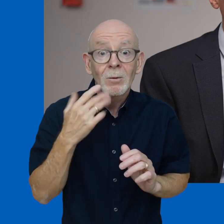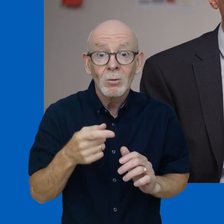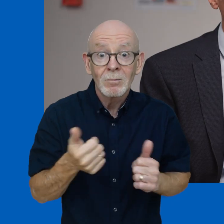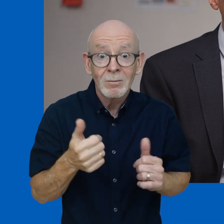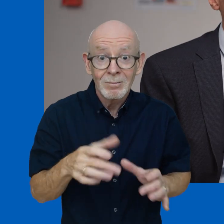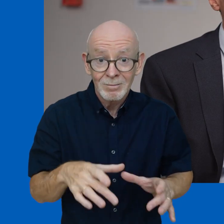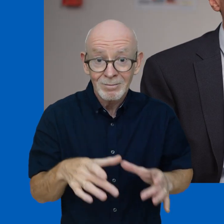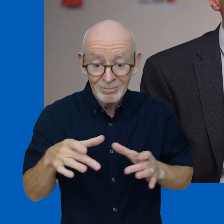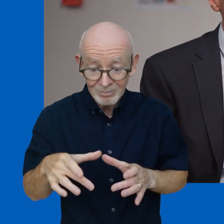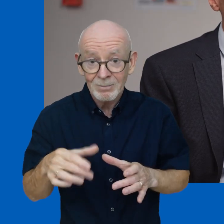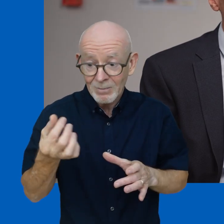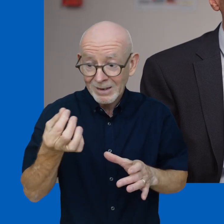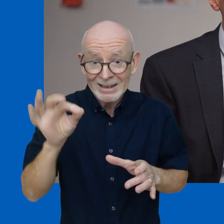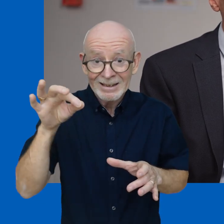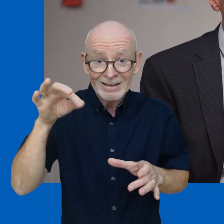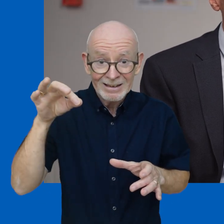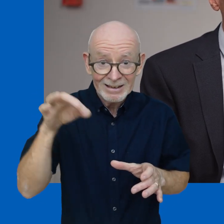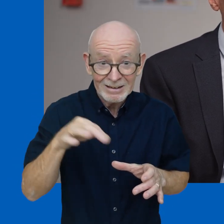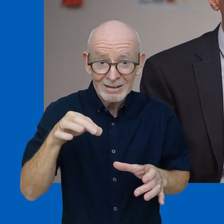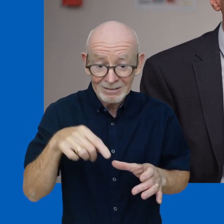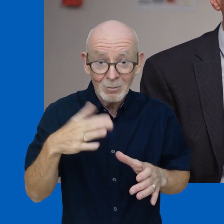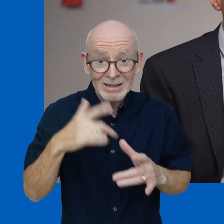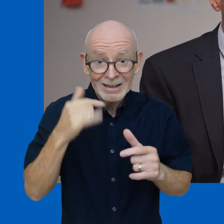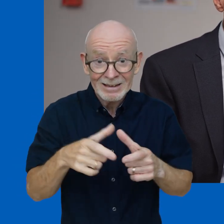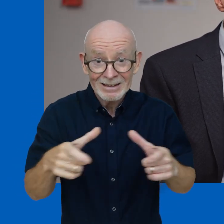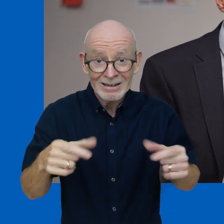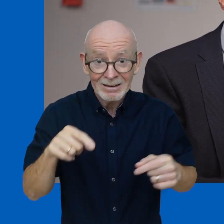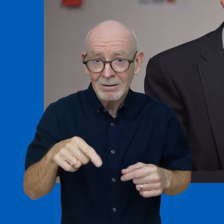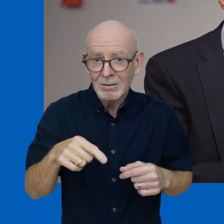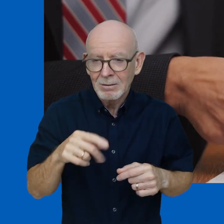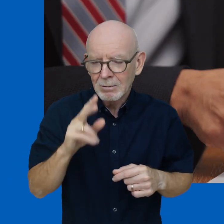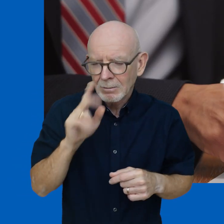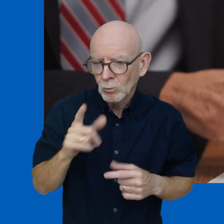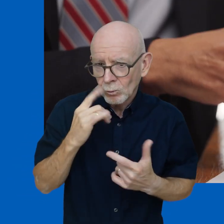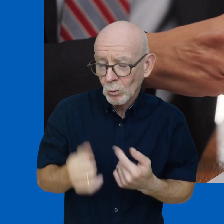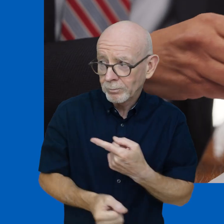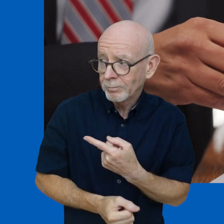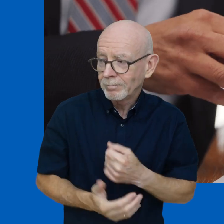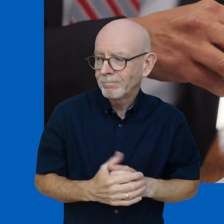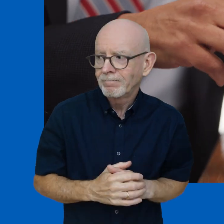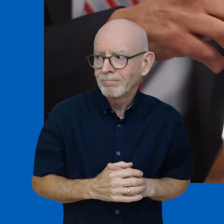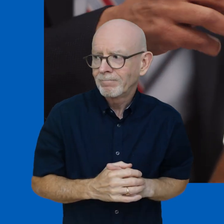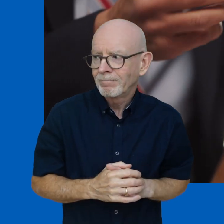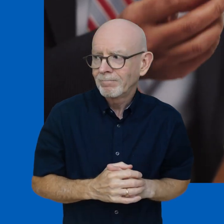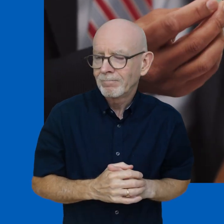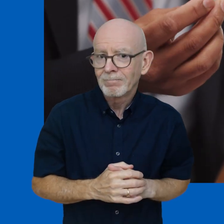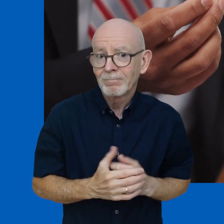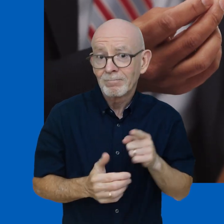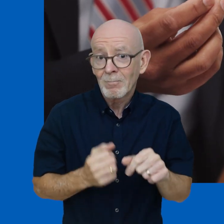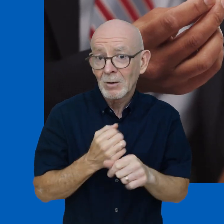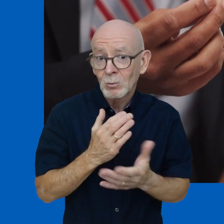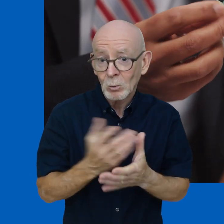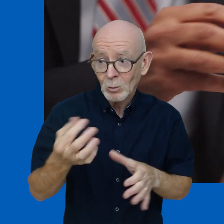collected your poo, dip the stick from the testing kit in the poo, and I'll show you. So this is the kit.